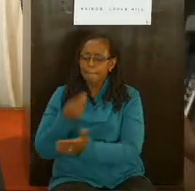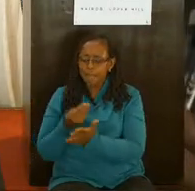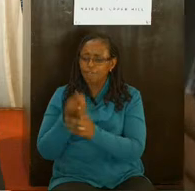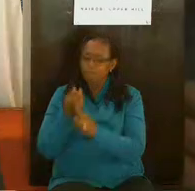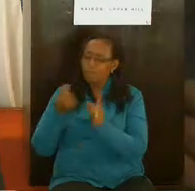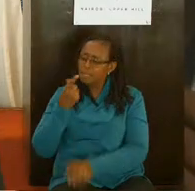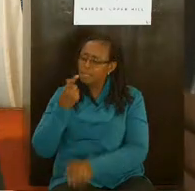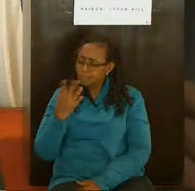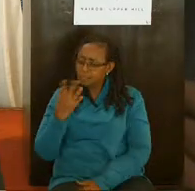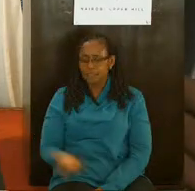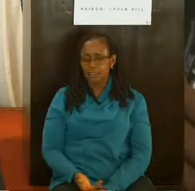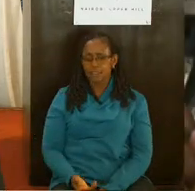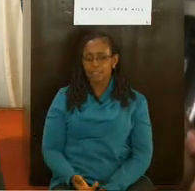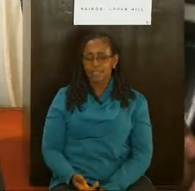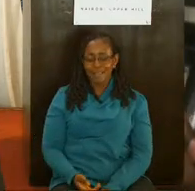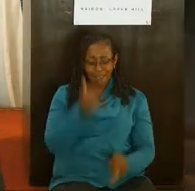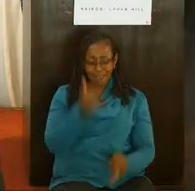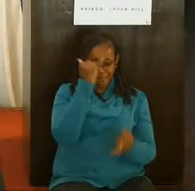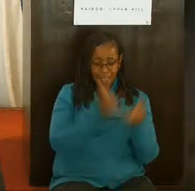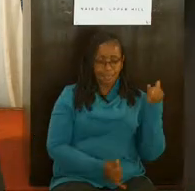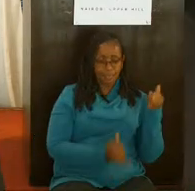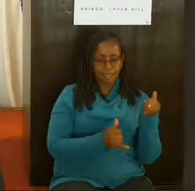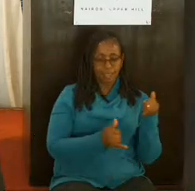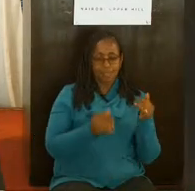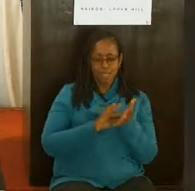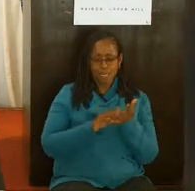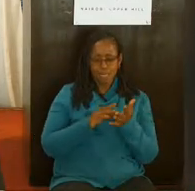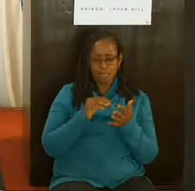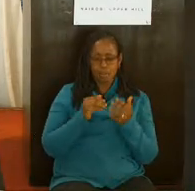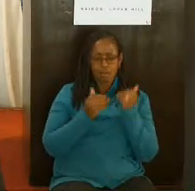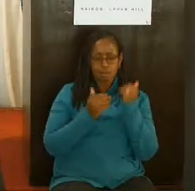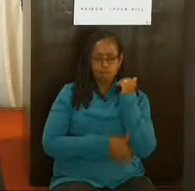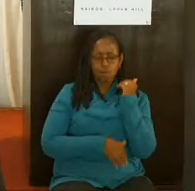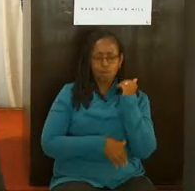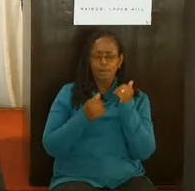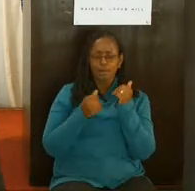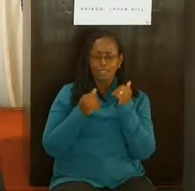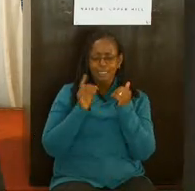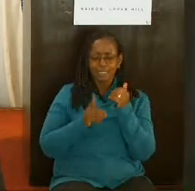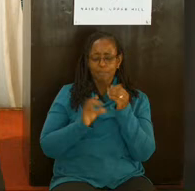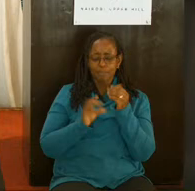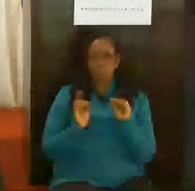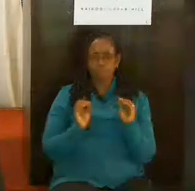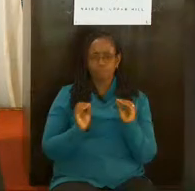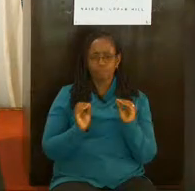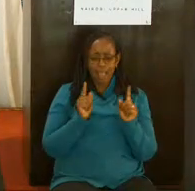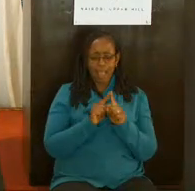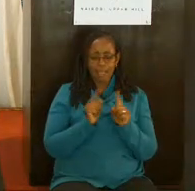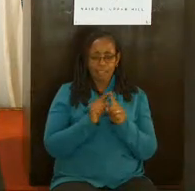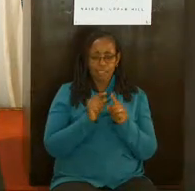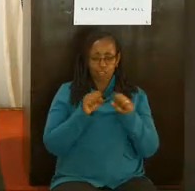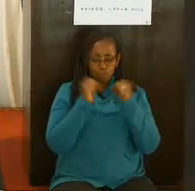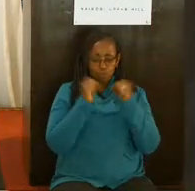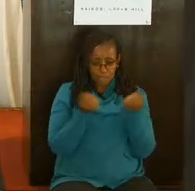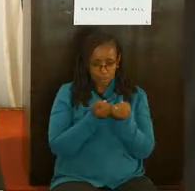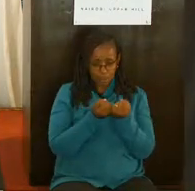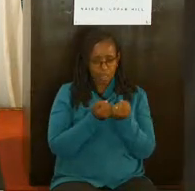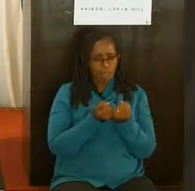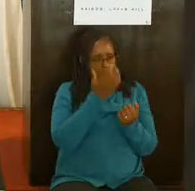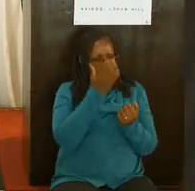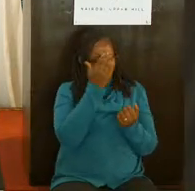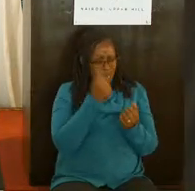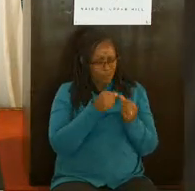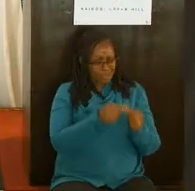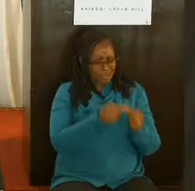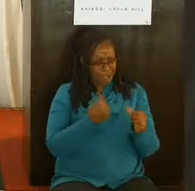last bit mother mode I'm so sorry about and this note being in discipline is food sovereignty I mean as a society I mean why do we